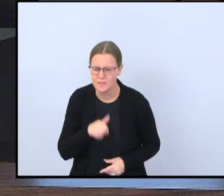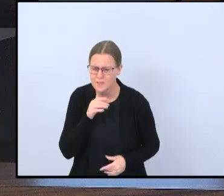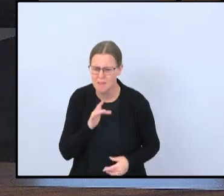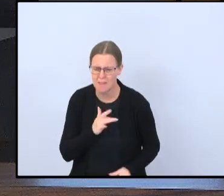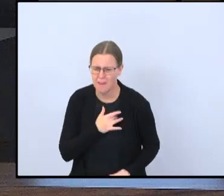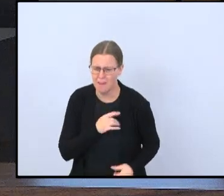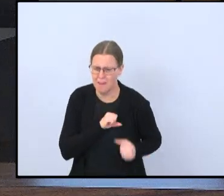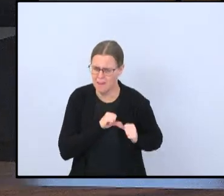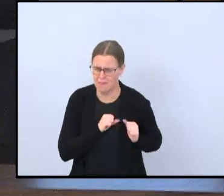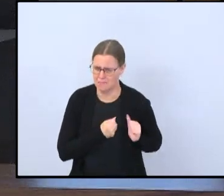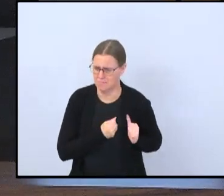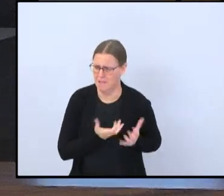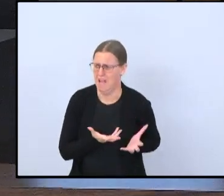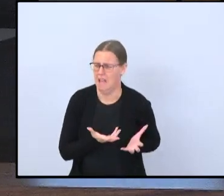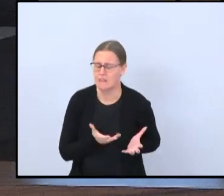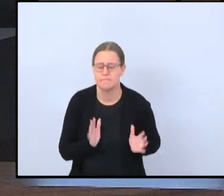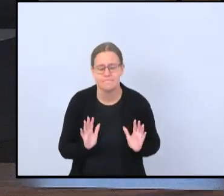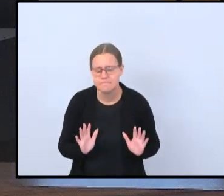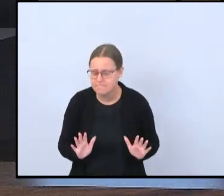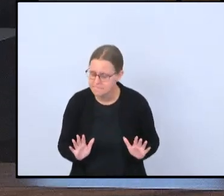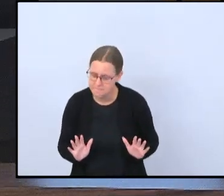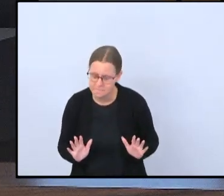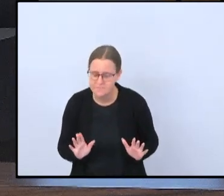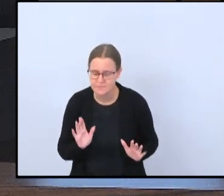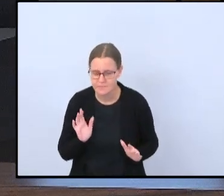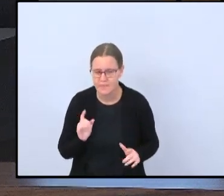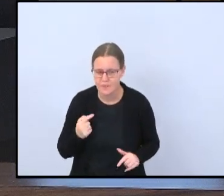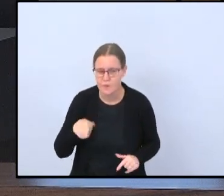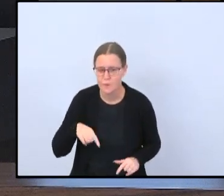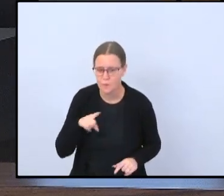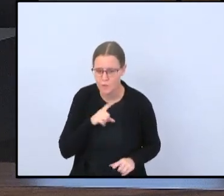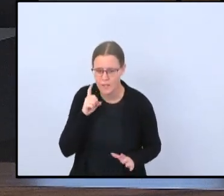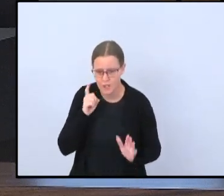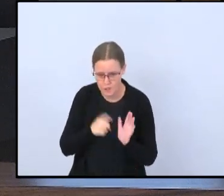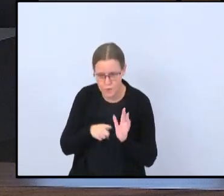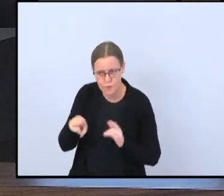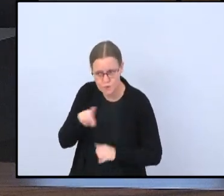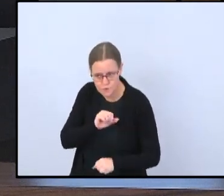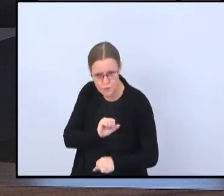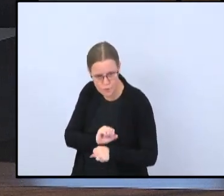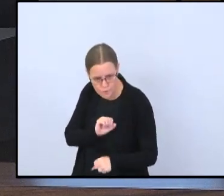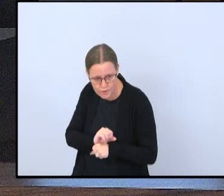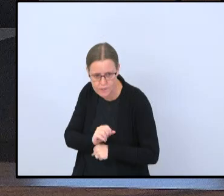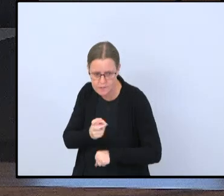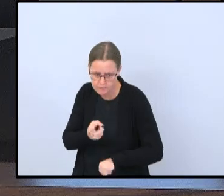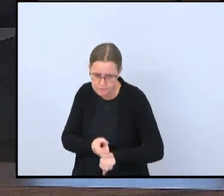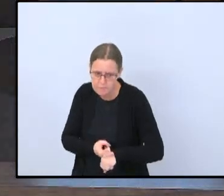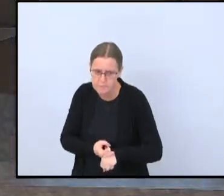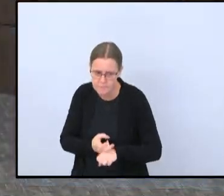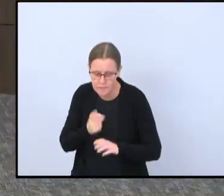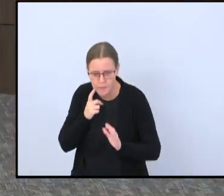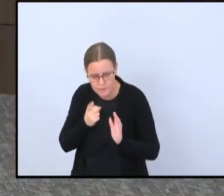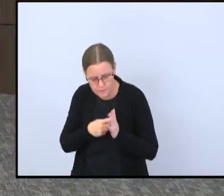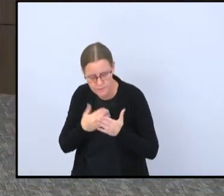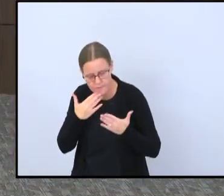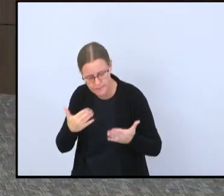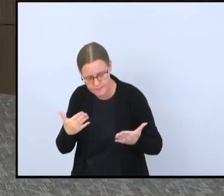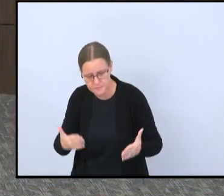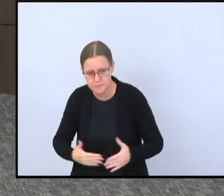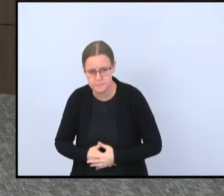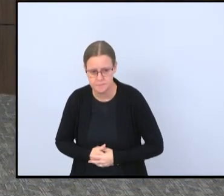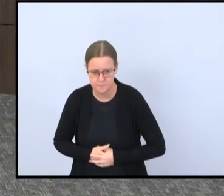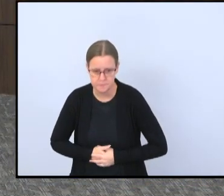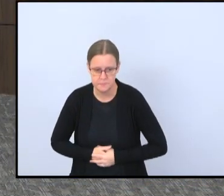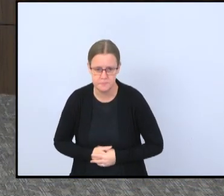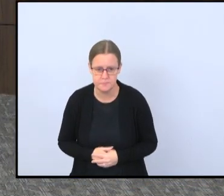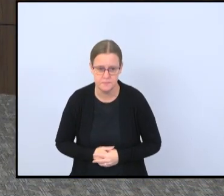heart. We'll, as a board of trustees, we see your work. We see the hard work that you guys are doing. So thank you for that.